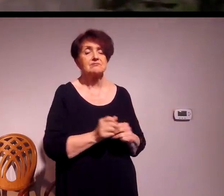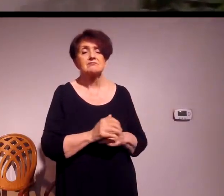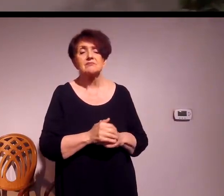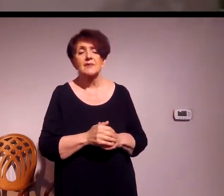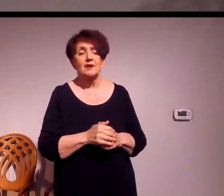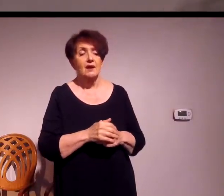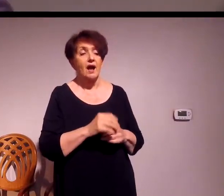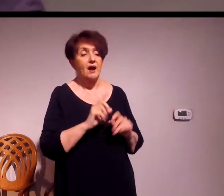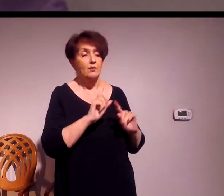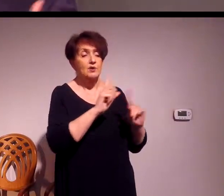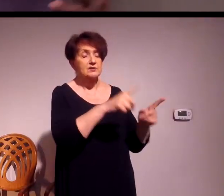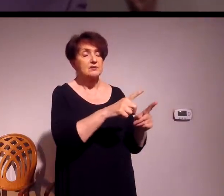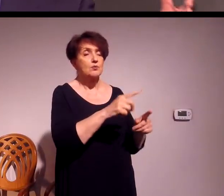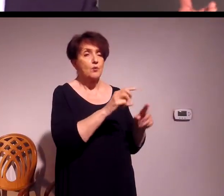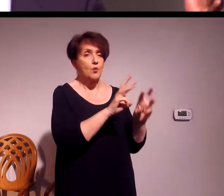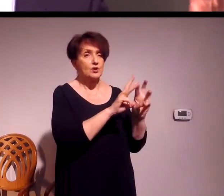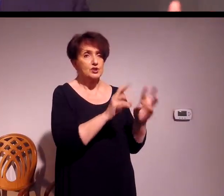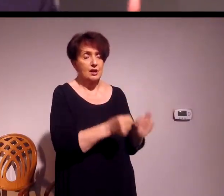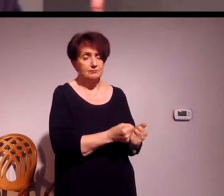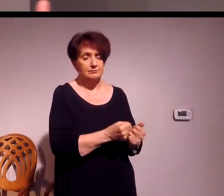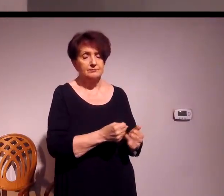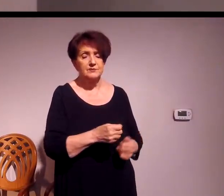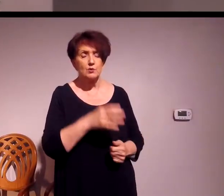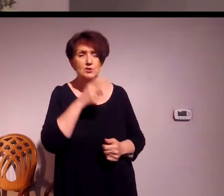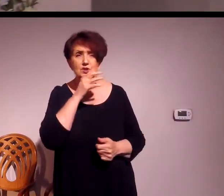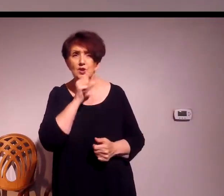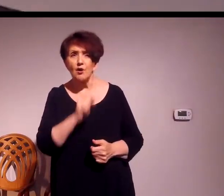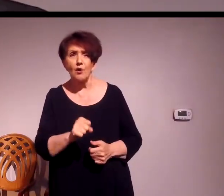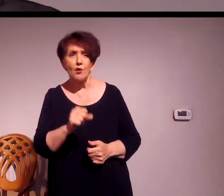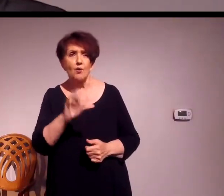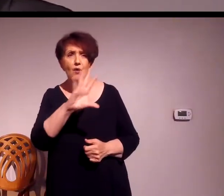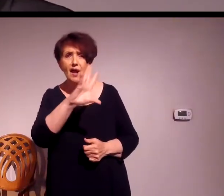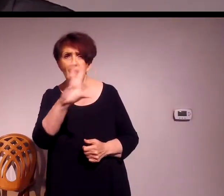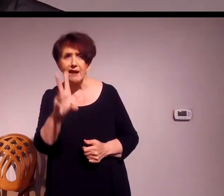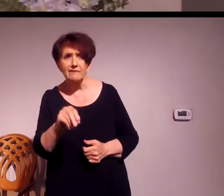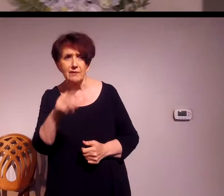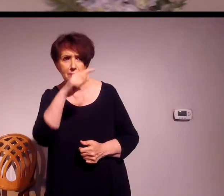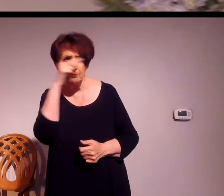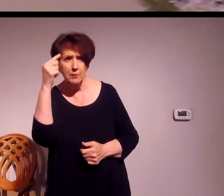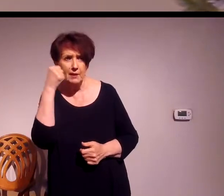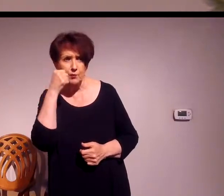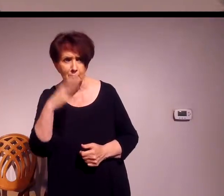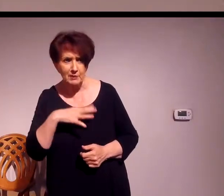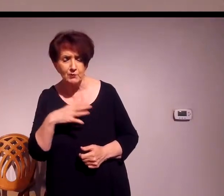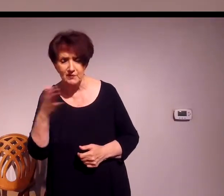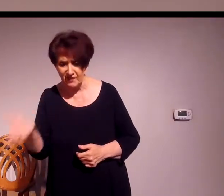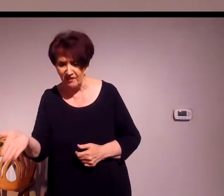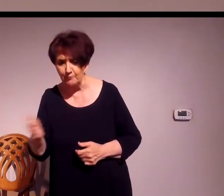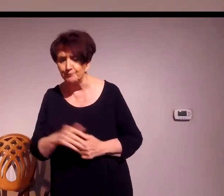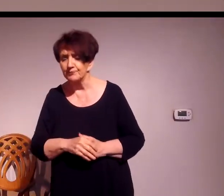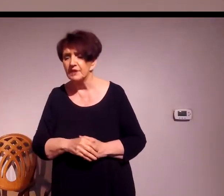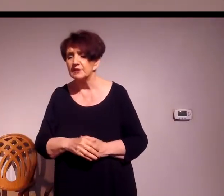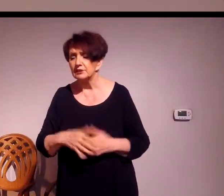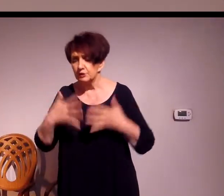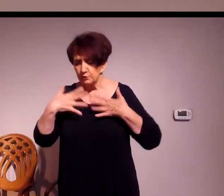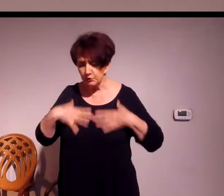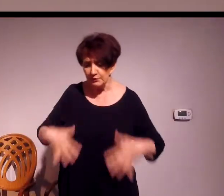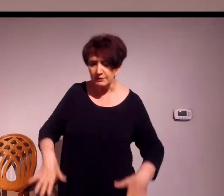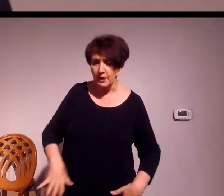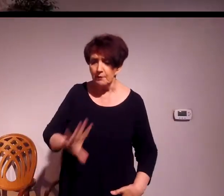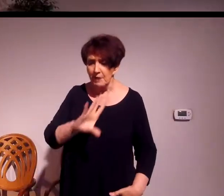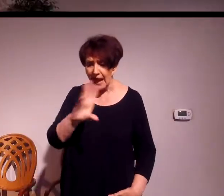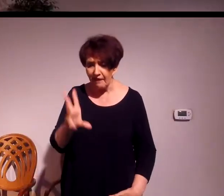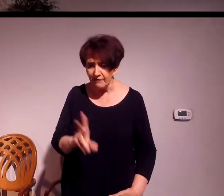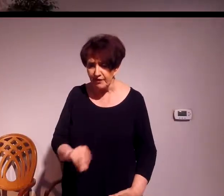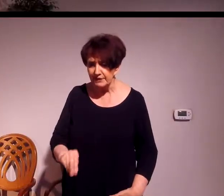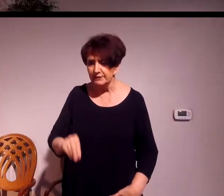at his workshop, and there was this old African-American, yeah, black lady was there, okay? Now, she was dressed in, like, African garb, and she had a